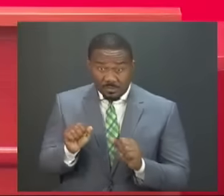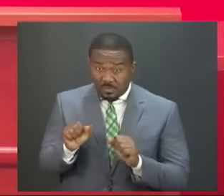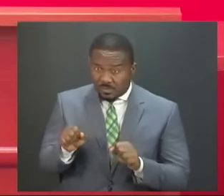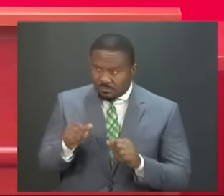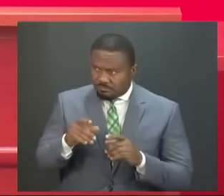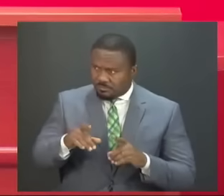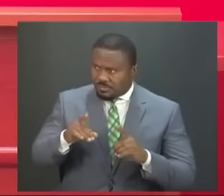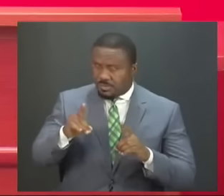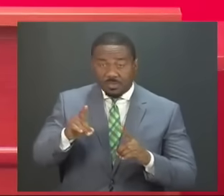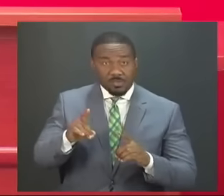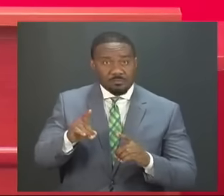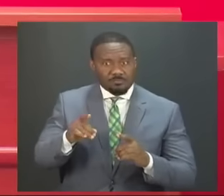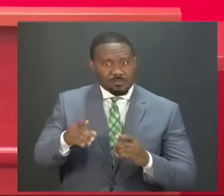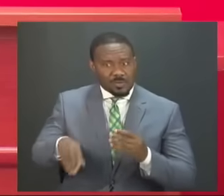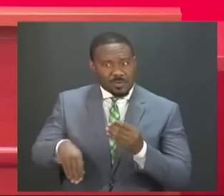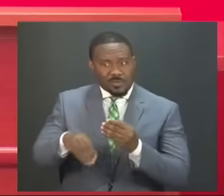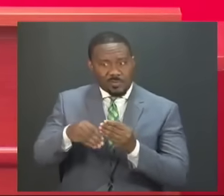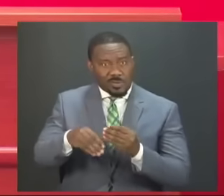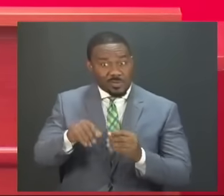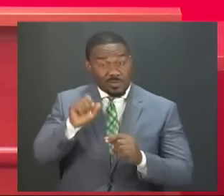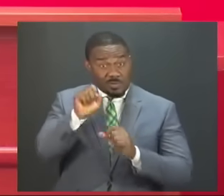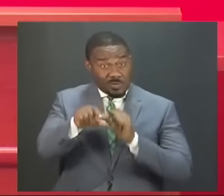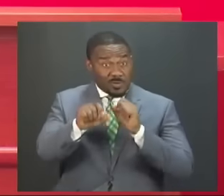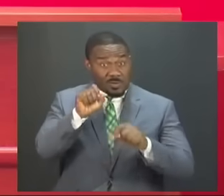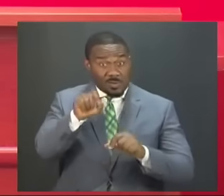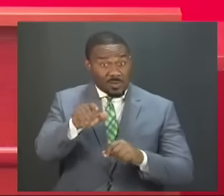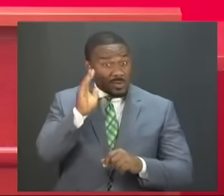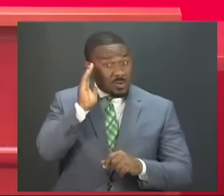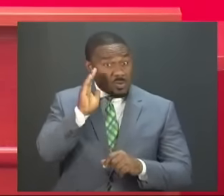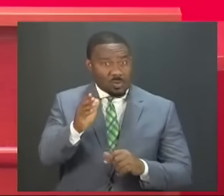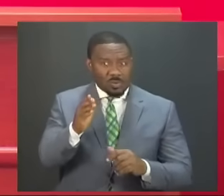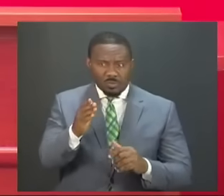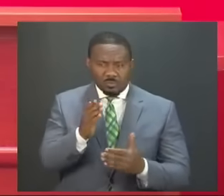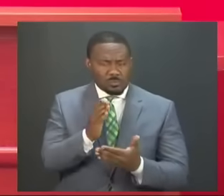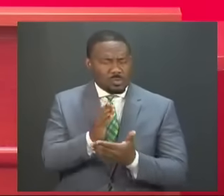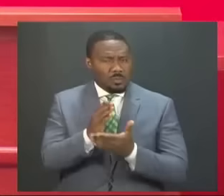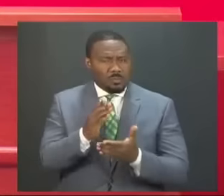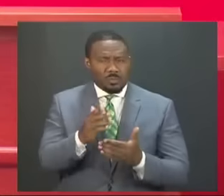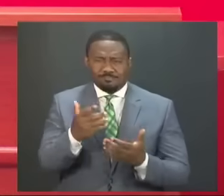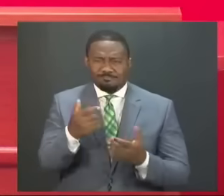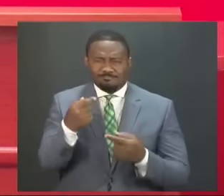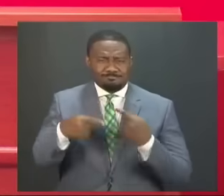supplementary question, we would avoid argument,